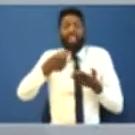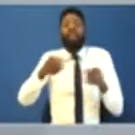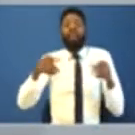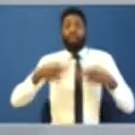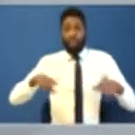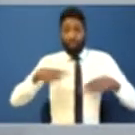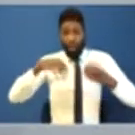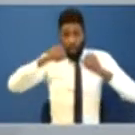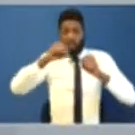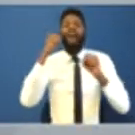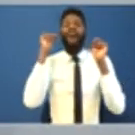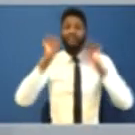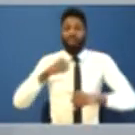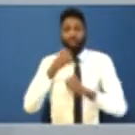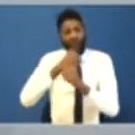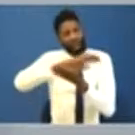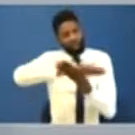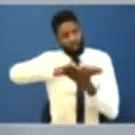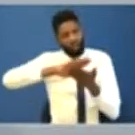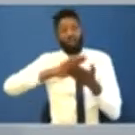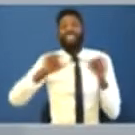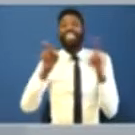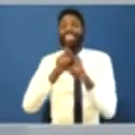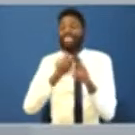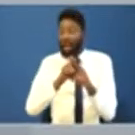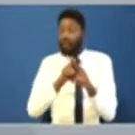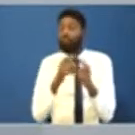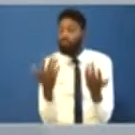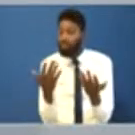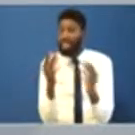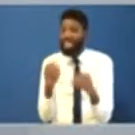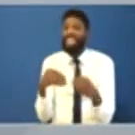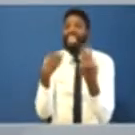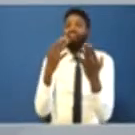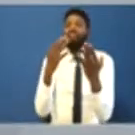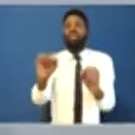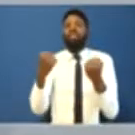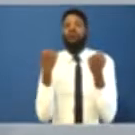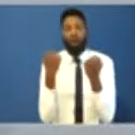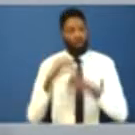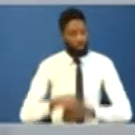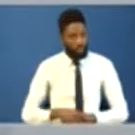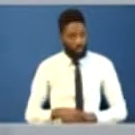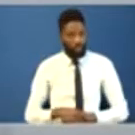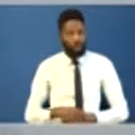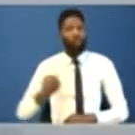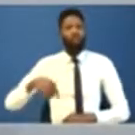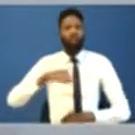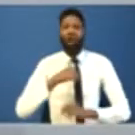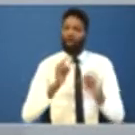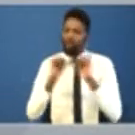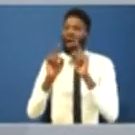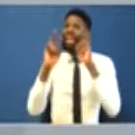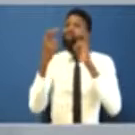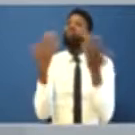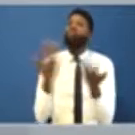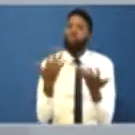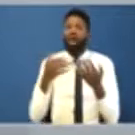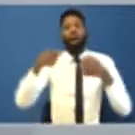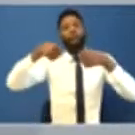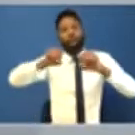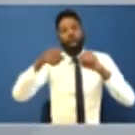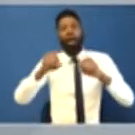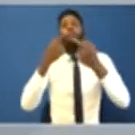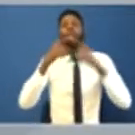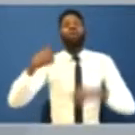efficiently and also to also give them safety uh we talk about this issue about the borders but we